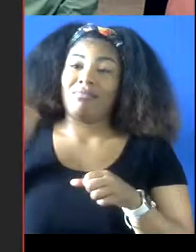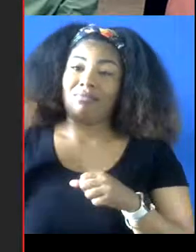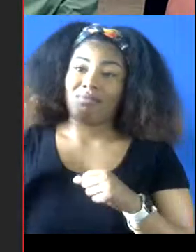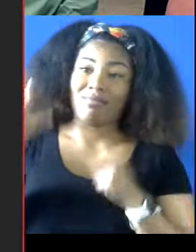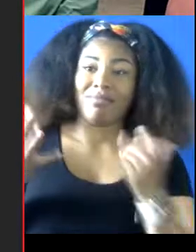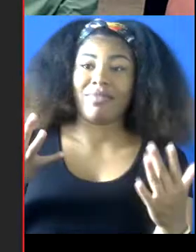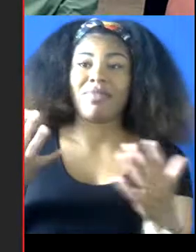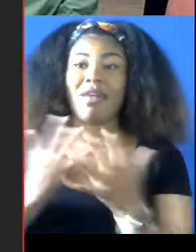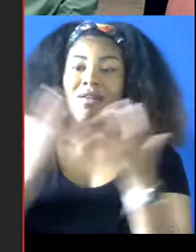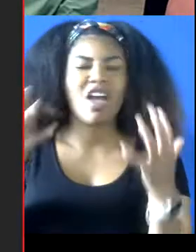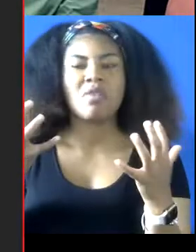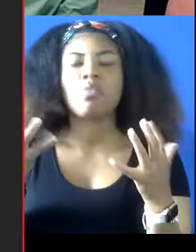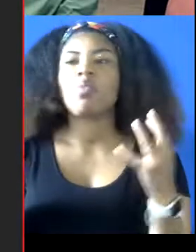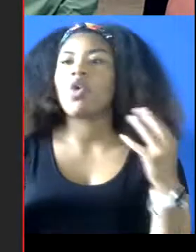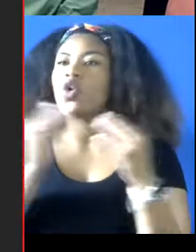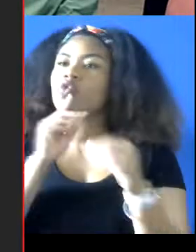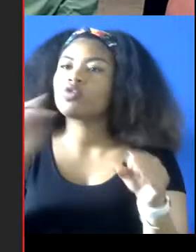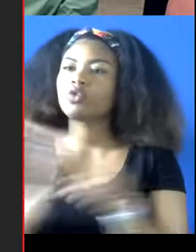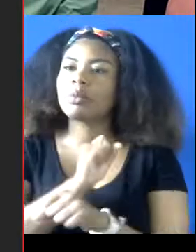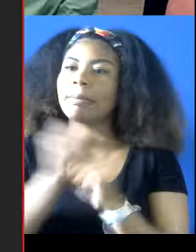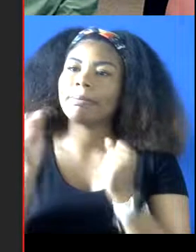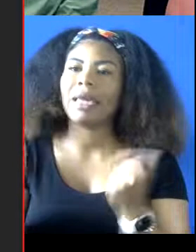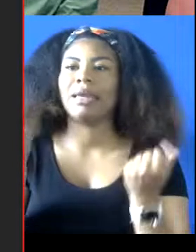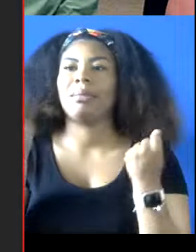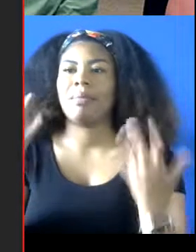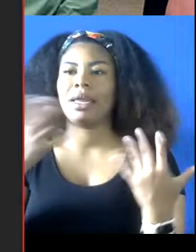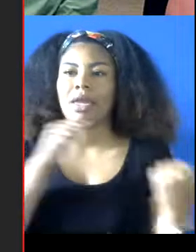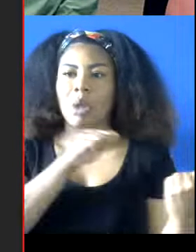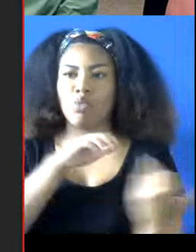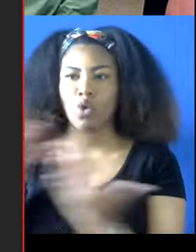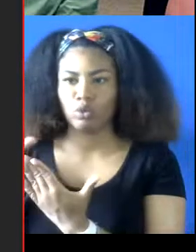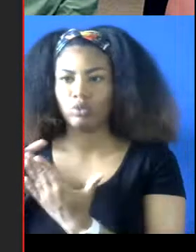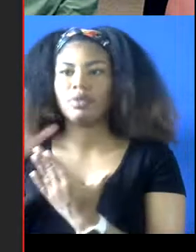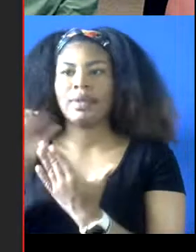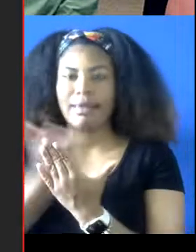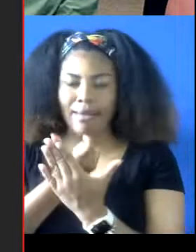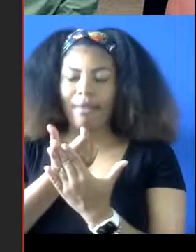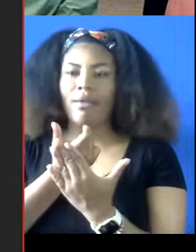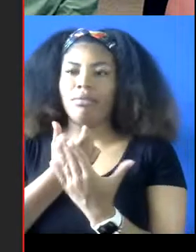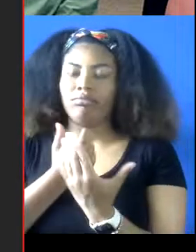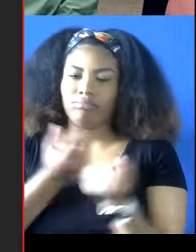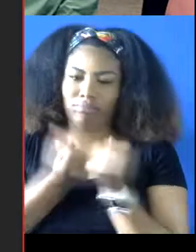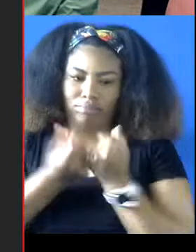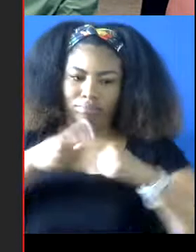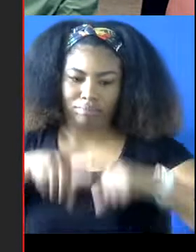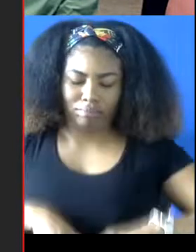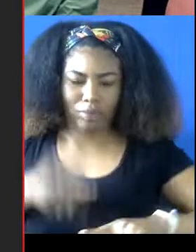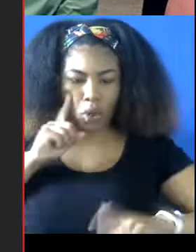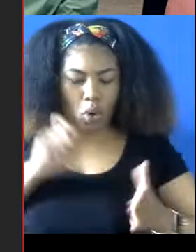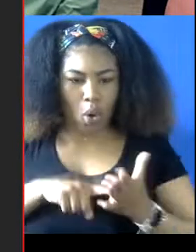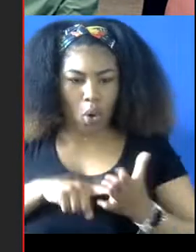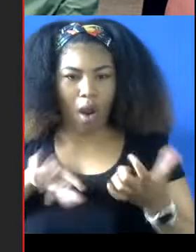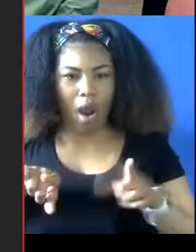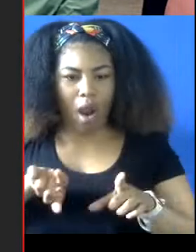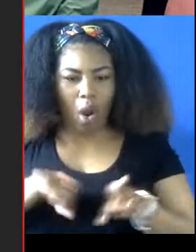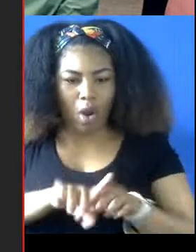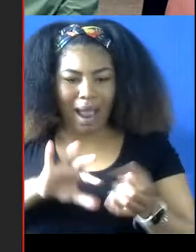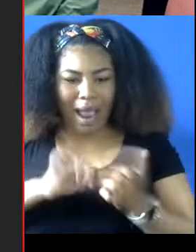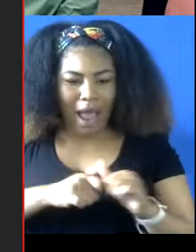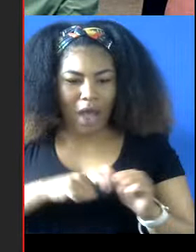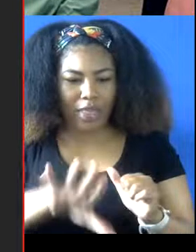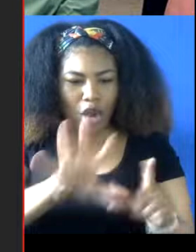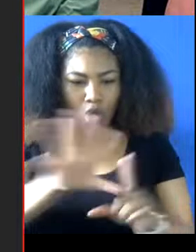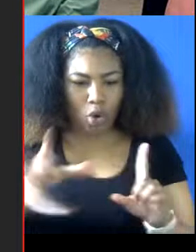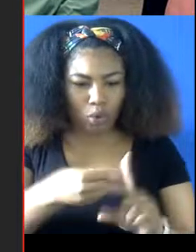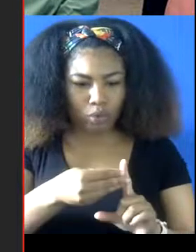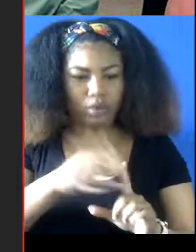got a lot of concrete strategies. They do talk about it. They're working within the framework of culturally responsive as well as